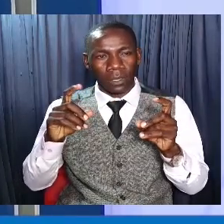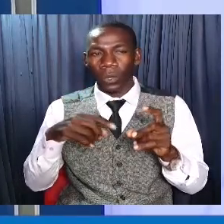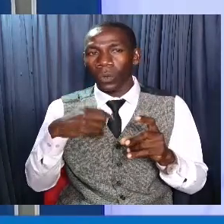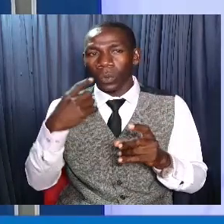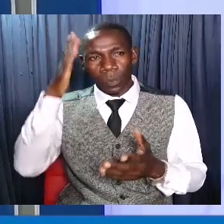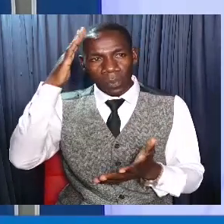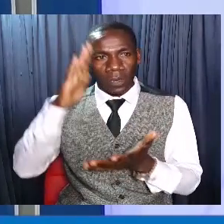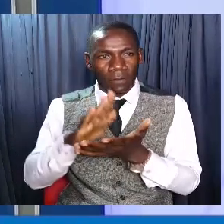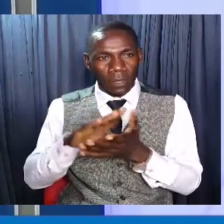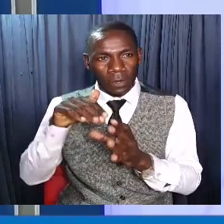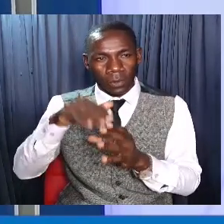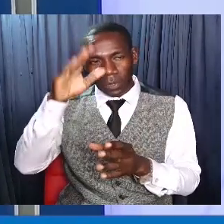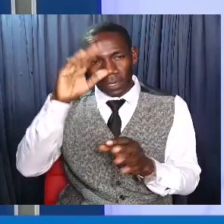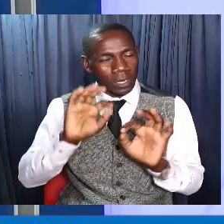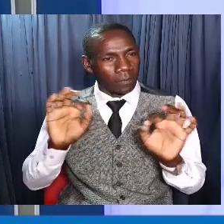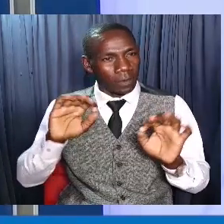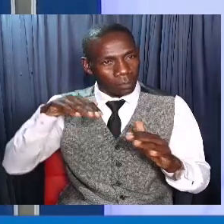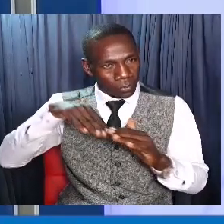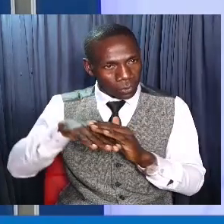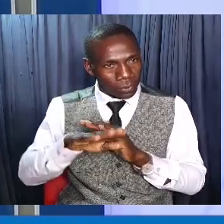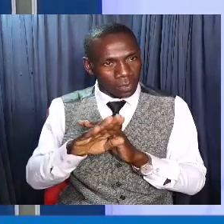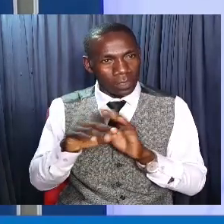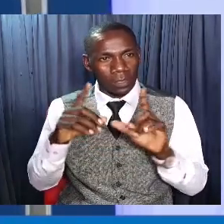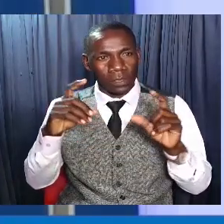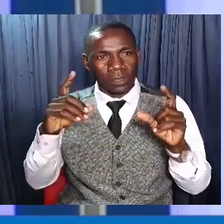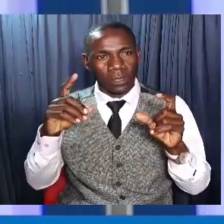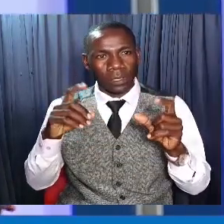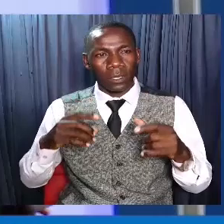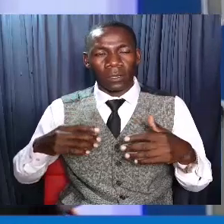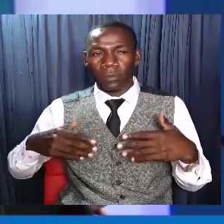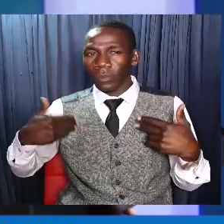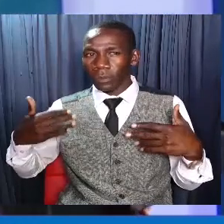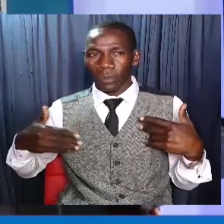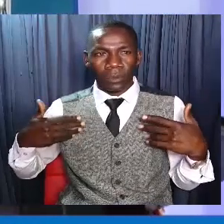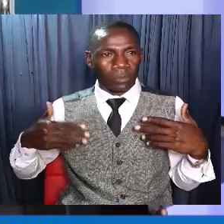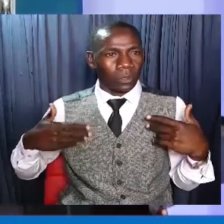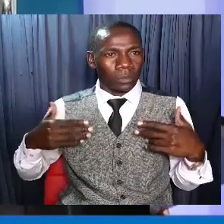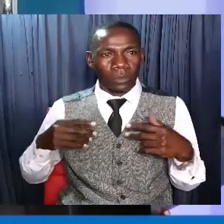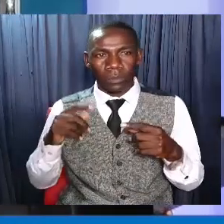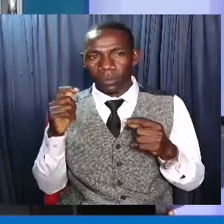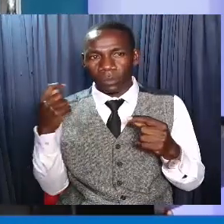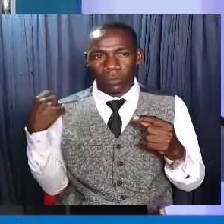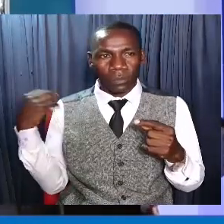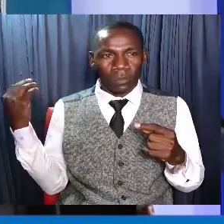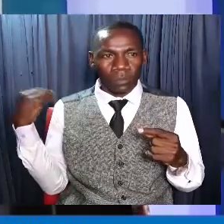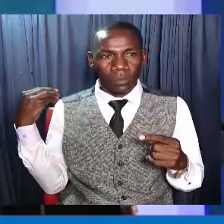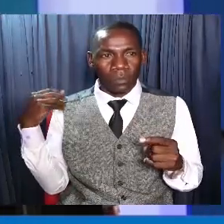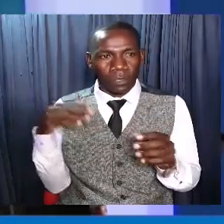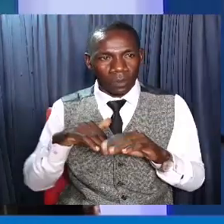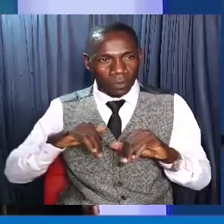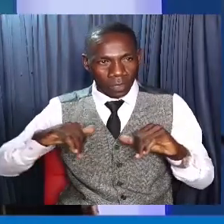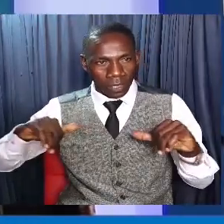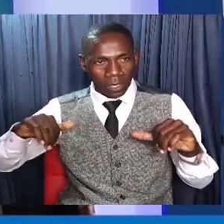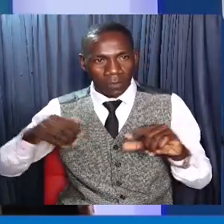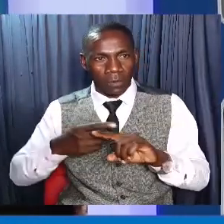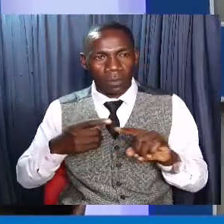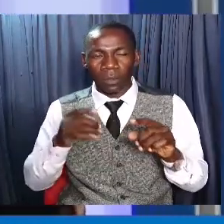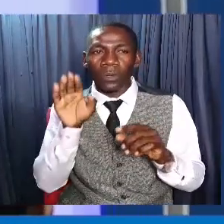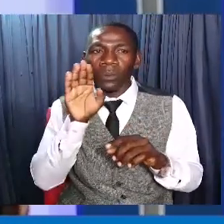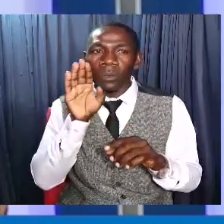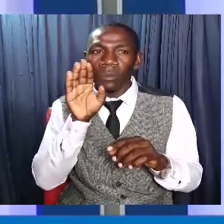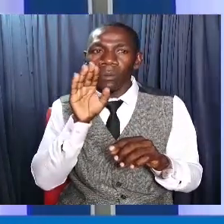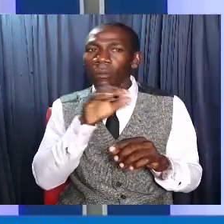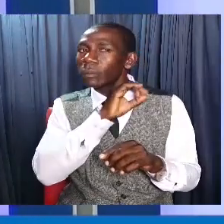sin. One believing in God doesn't partake in sin. Hana miza. He's not scornful. Anajitenga na uchungu. He separated himself from bitterness